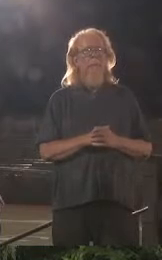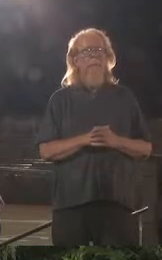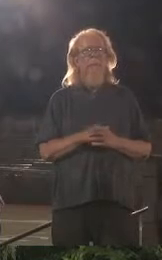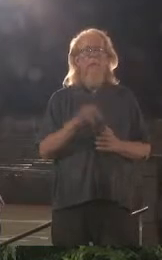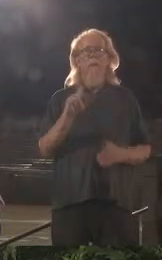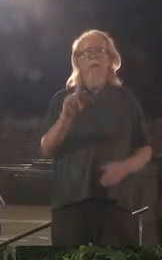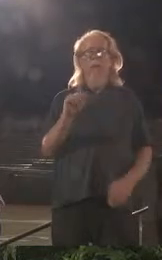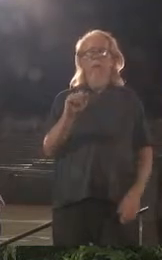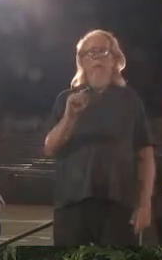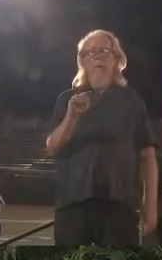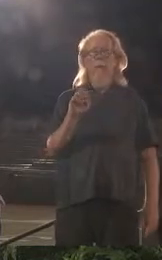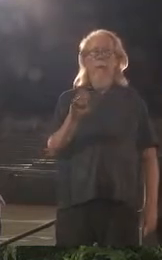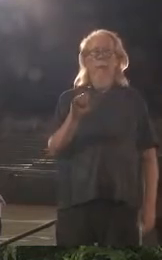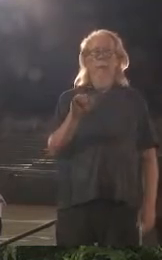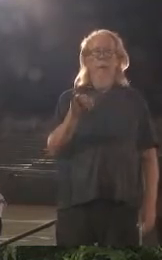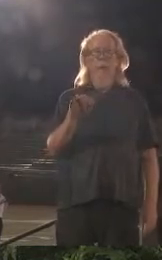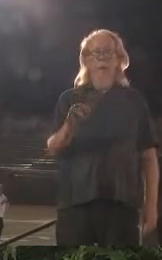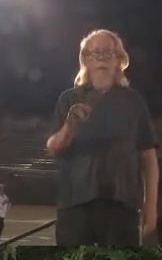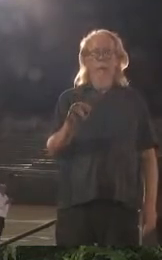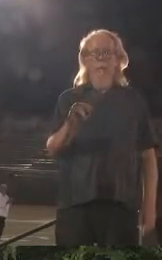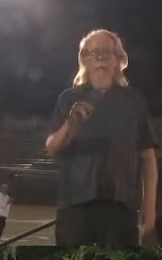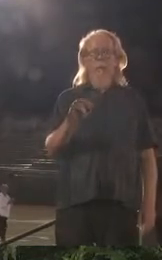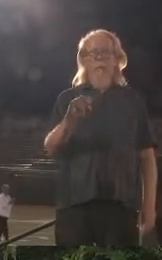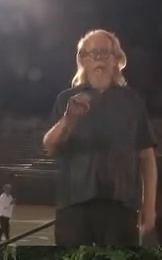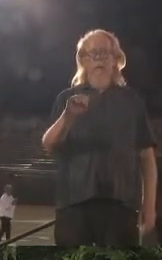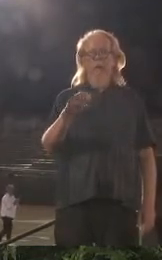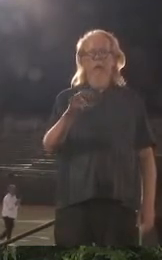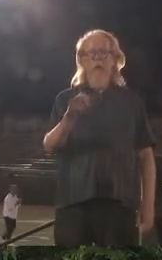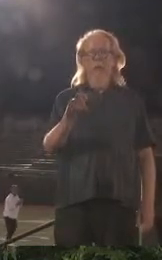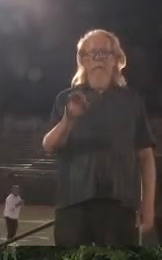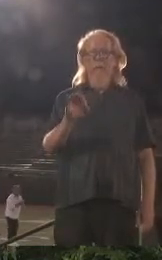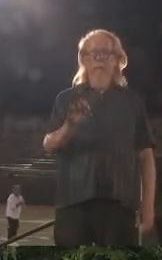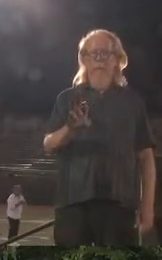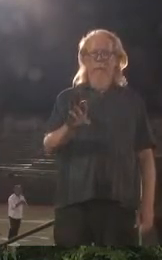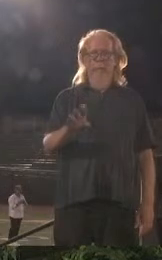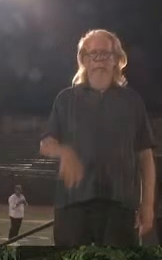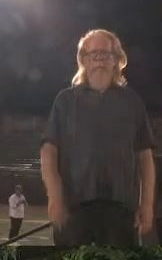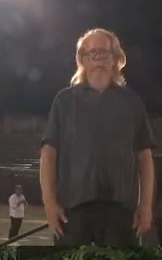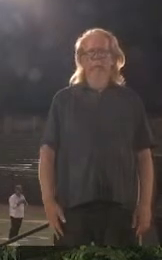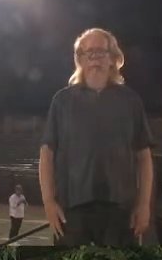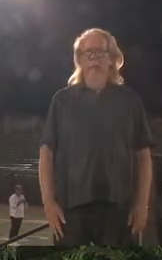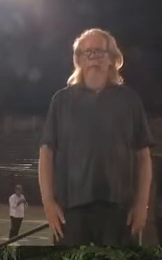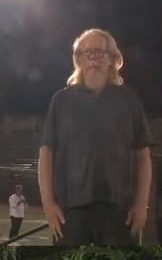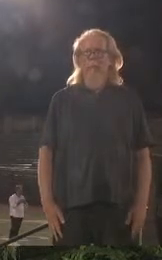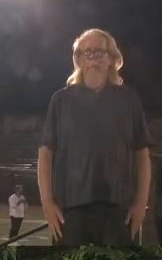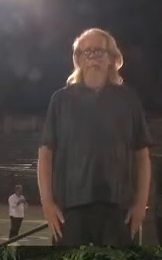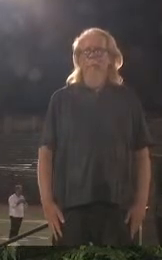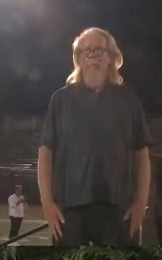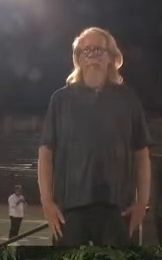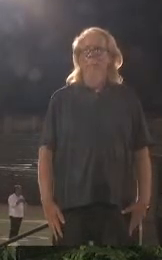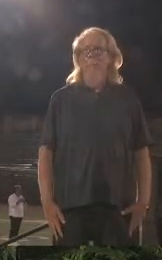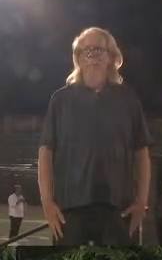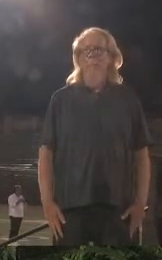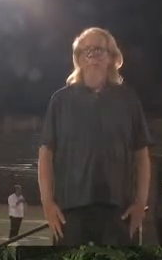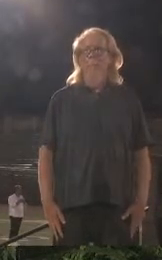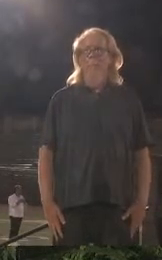Caitlin Liliana Schaefer.